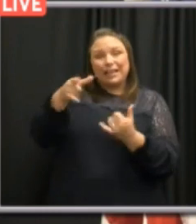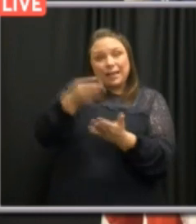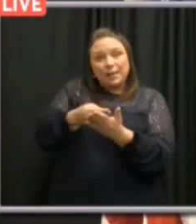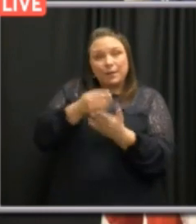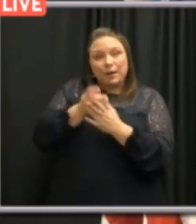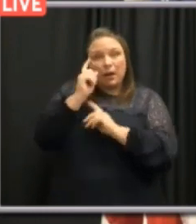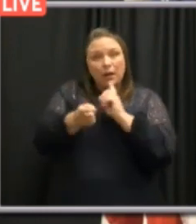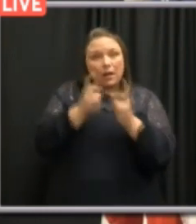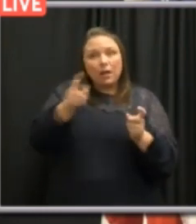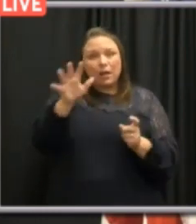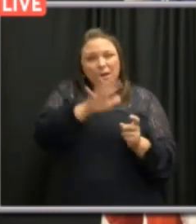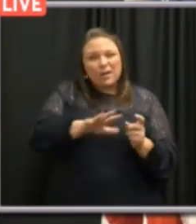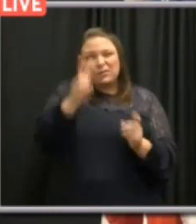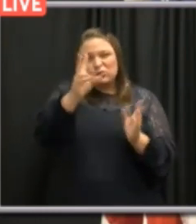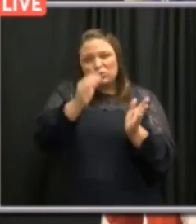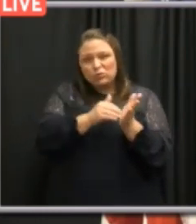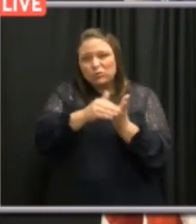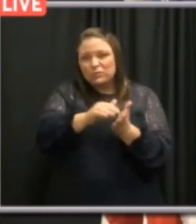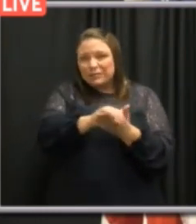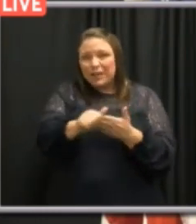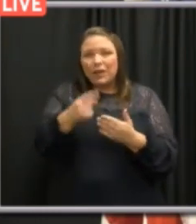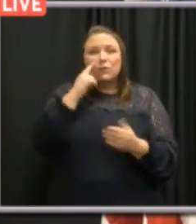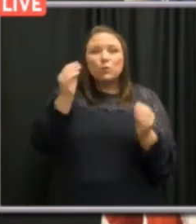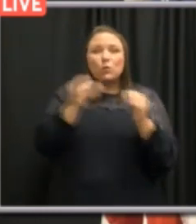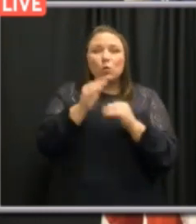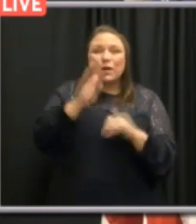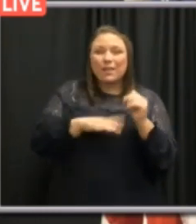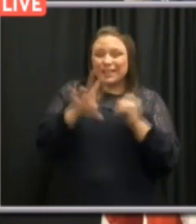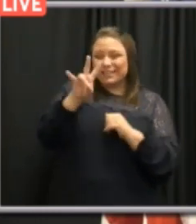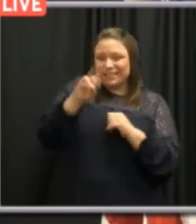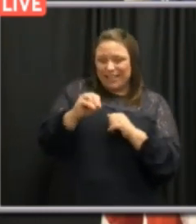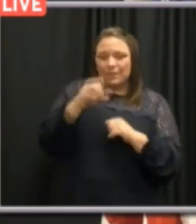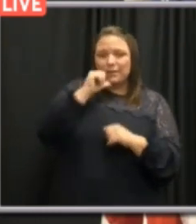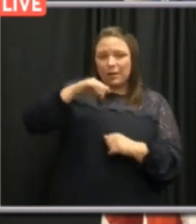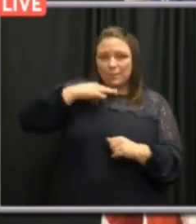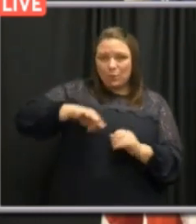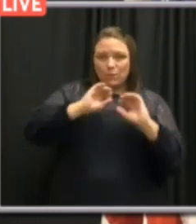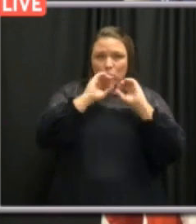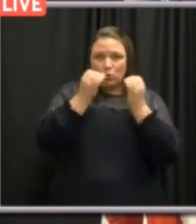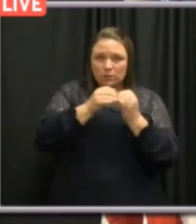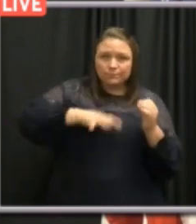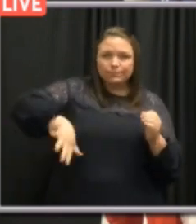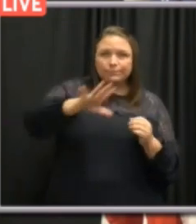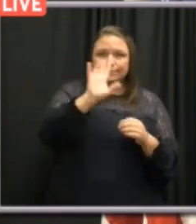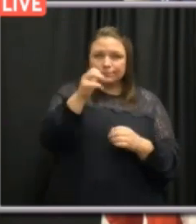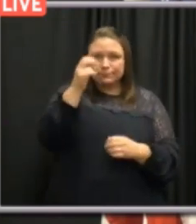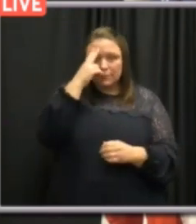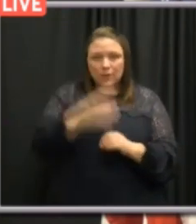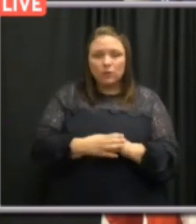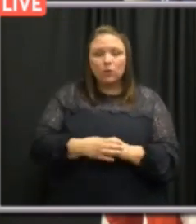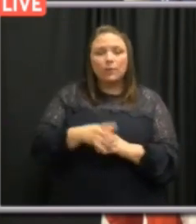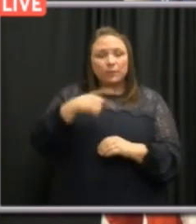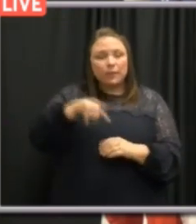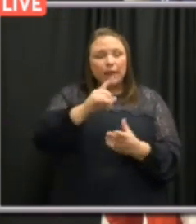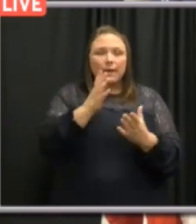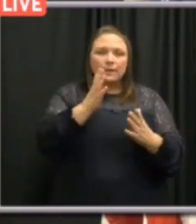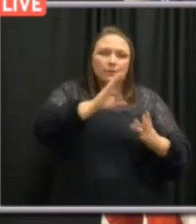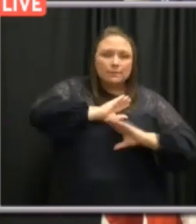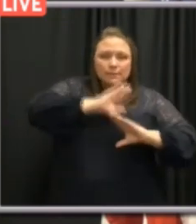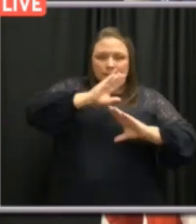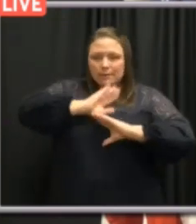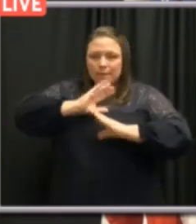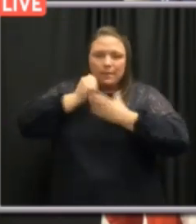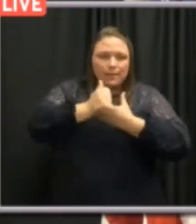distributed about $2 million to more than 70 nonprofit organizations. These organizations are meeting a broad range of